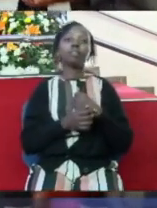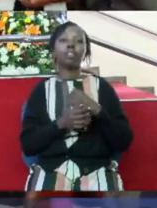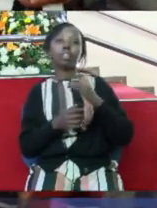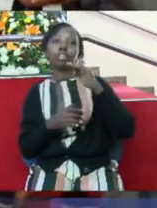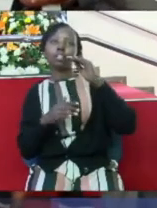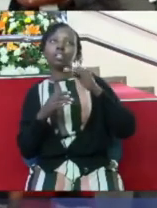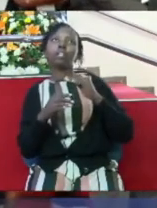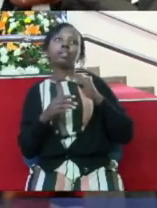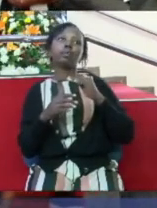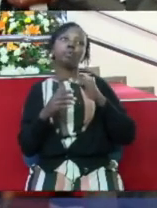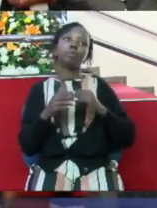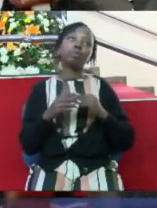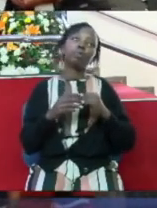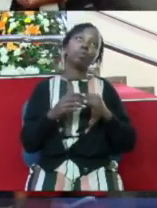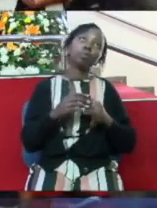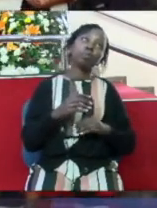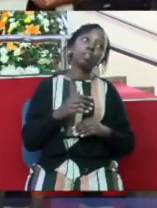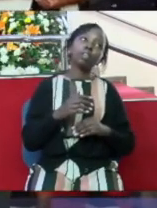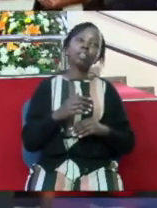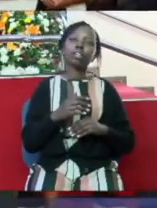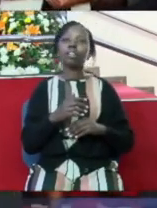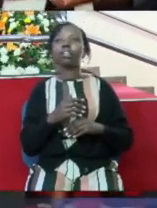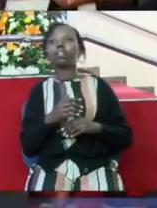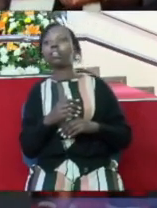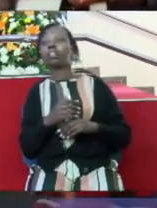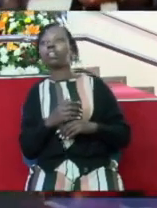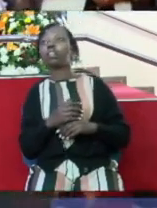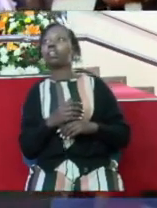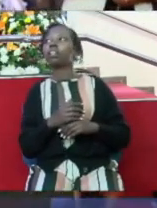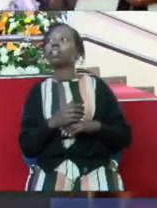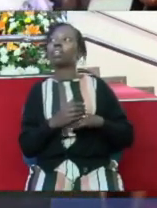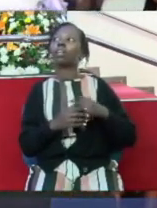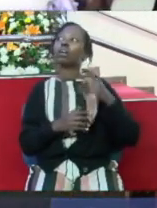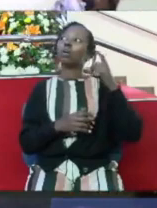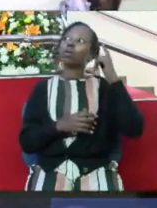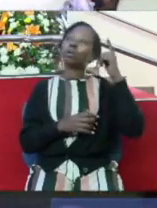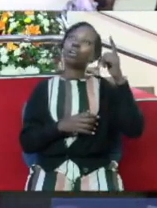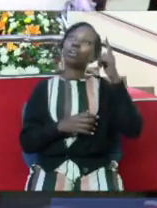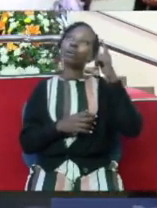Mimi nipungue